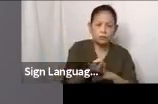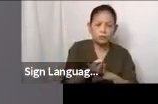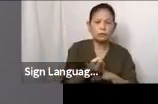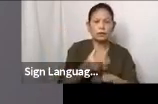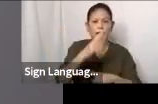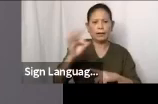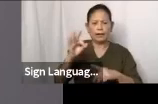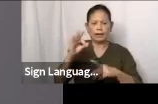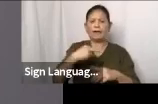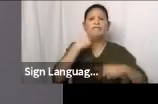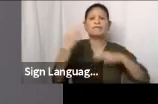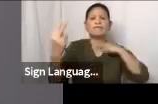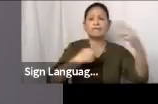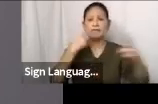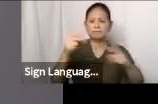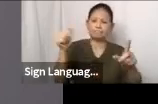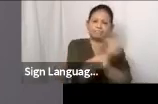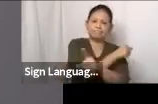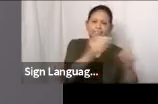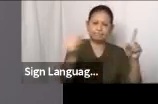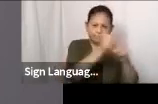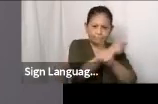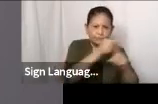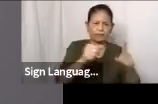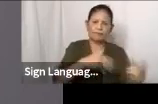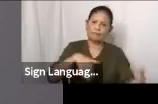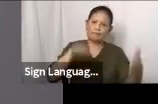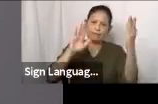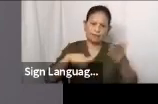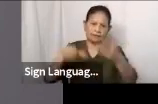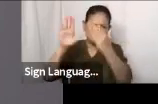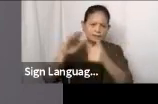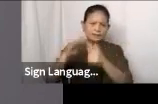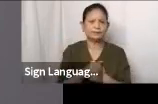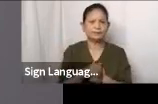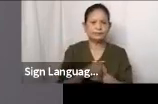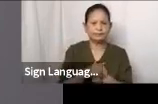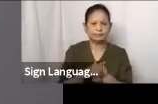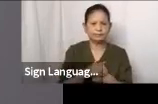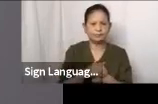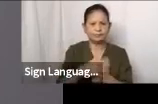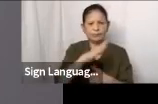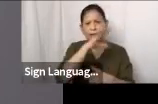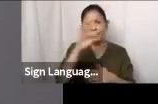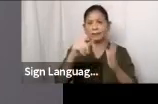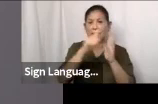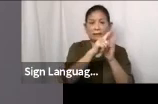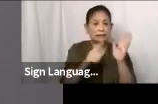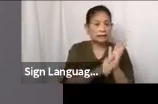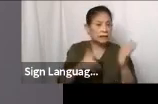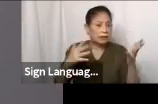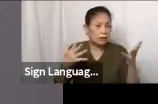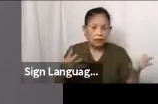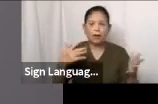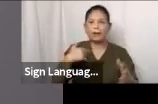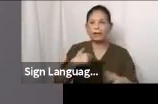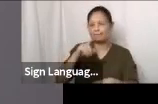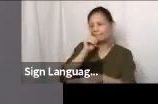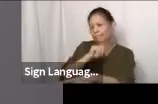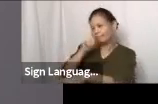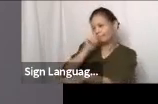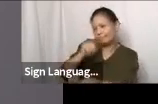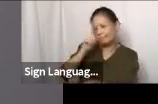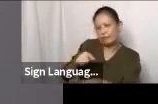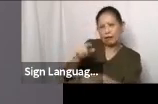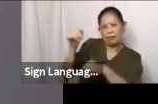physical and verbal abuse they are facing. As legal, they are facing false allegations,